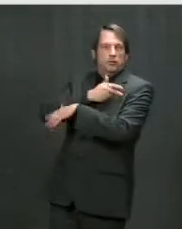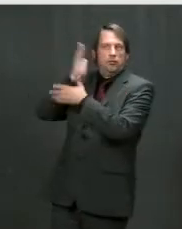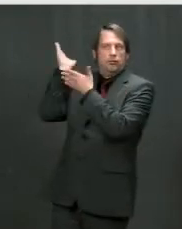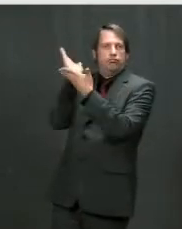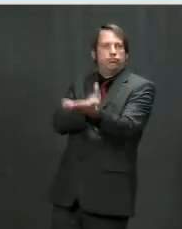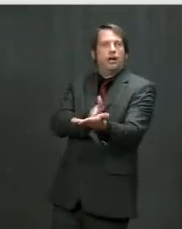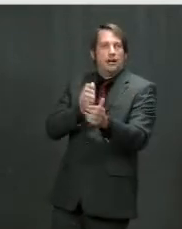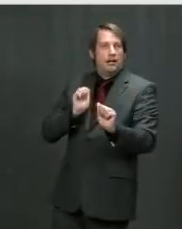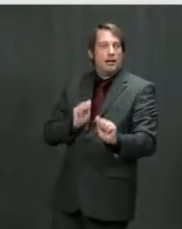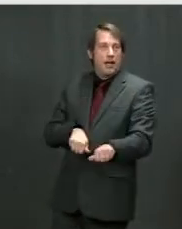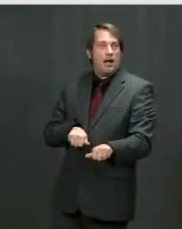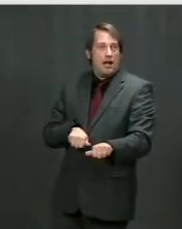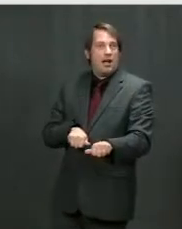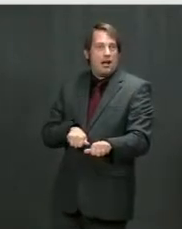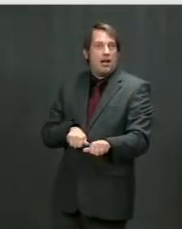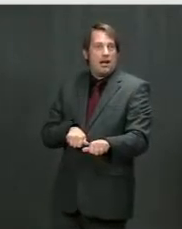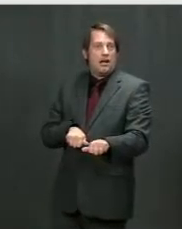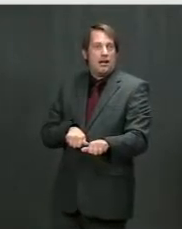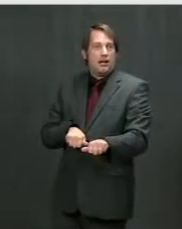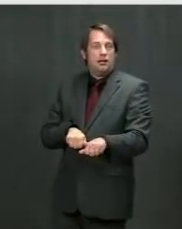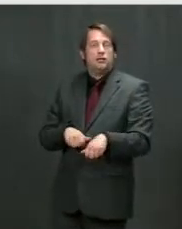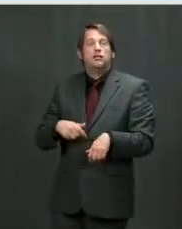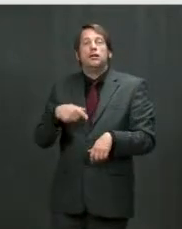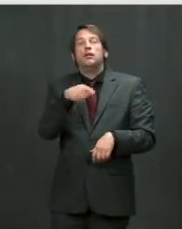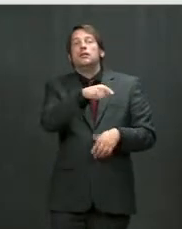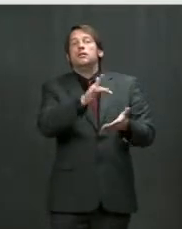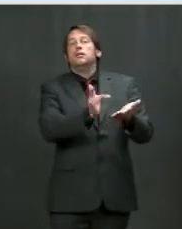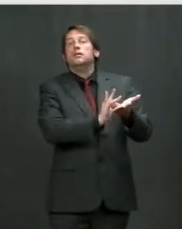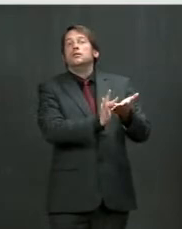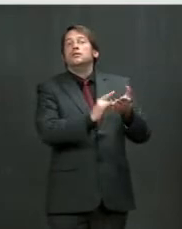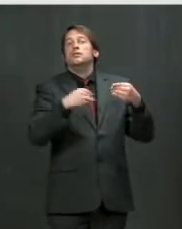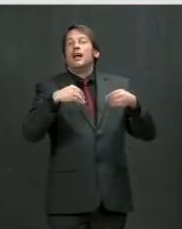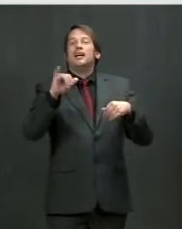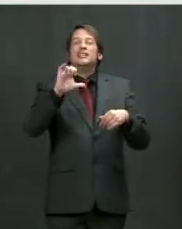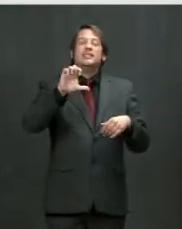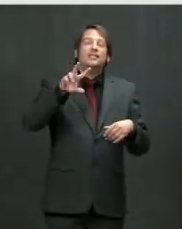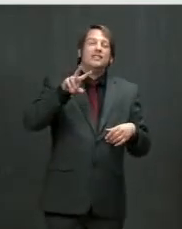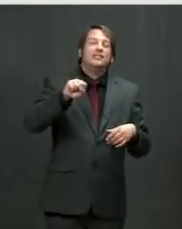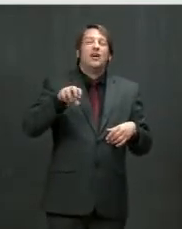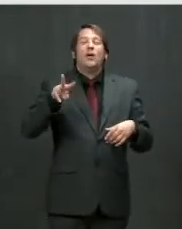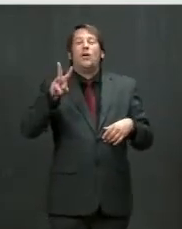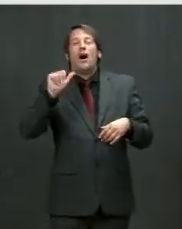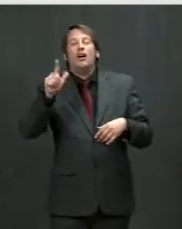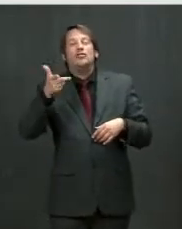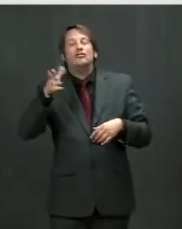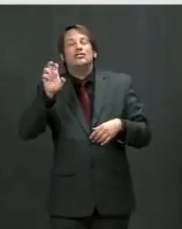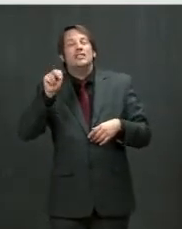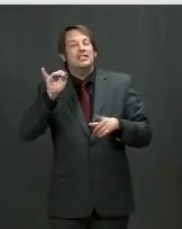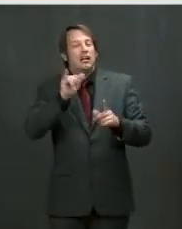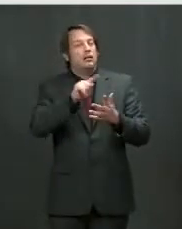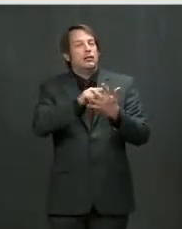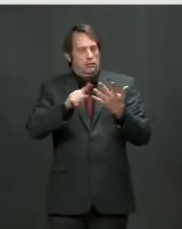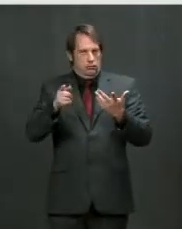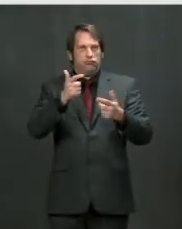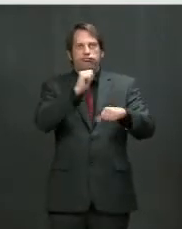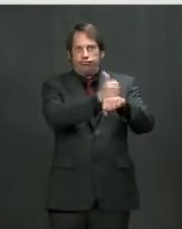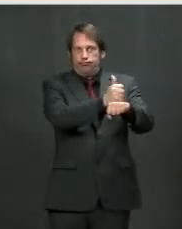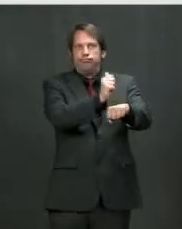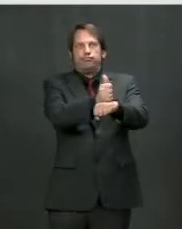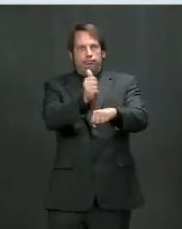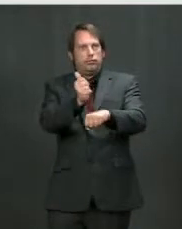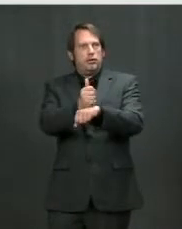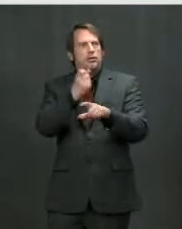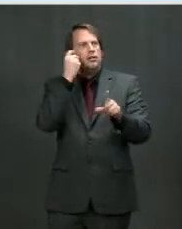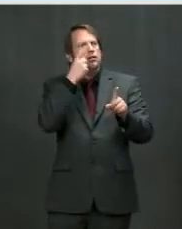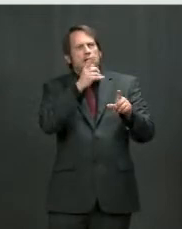directly. Retail pharmacies, we are locating surgically in places that have had the greatest disease and have people with greatest exposure,